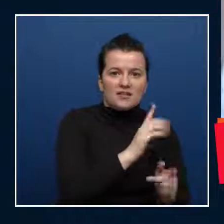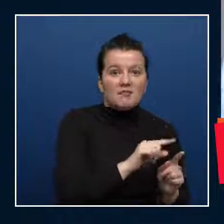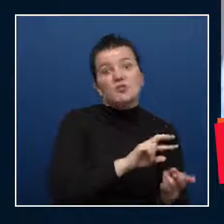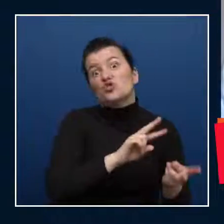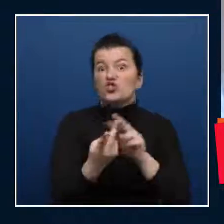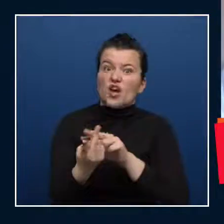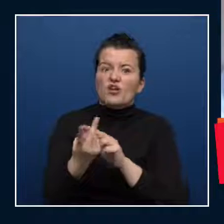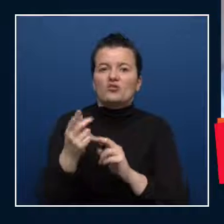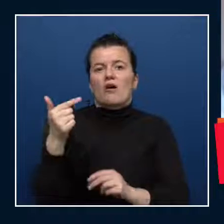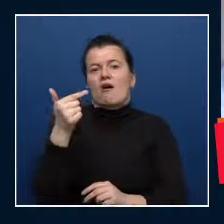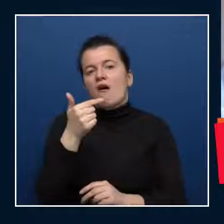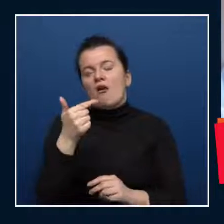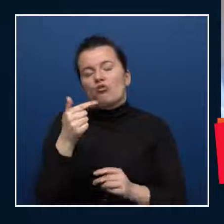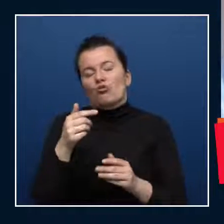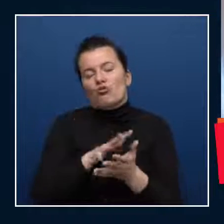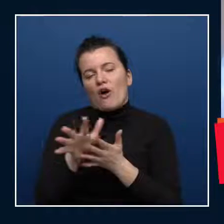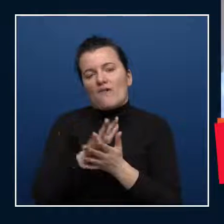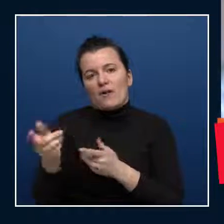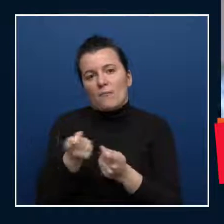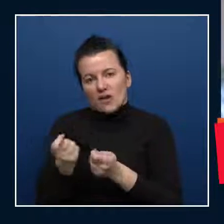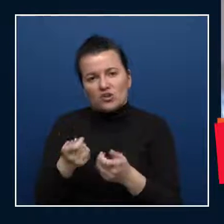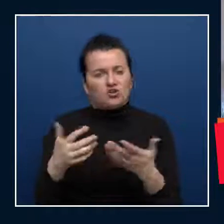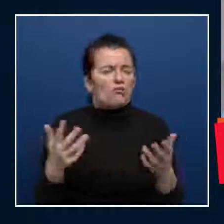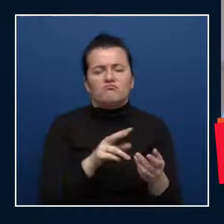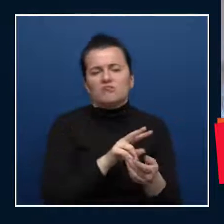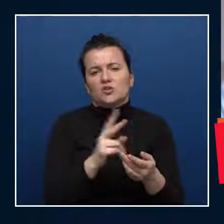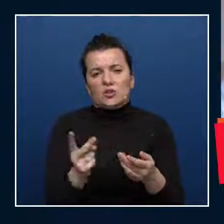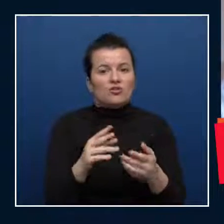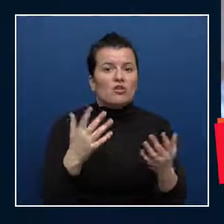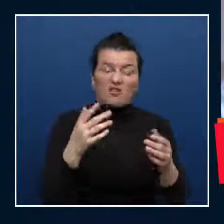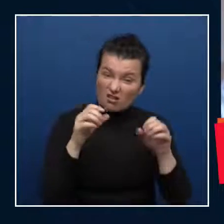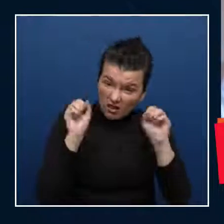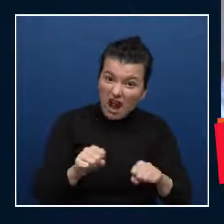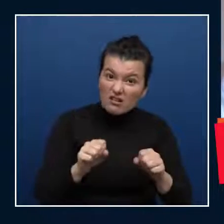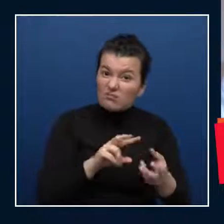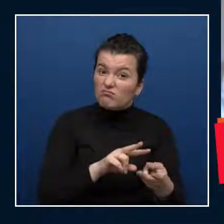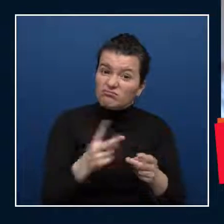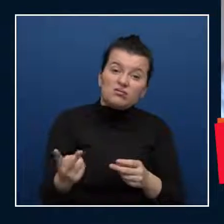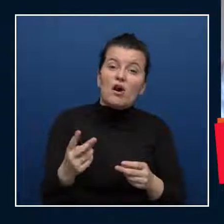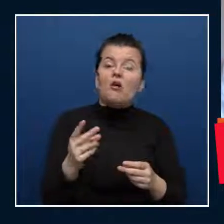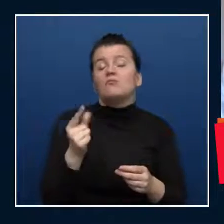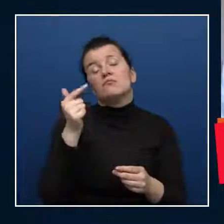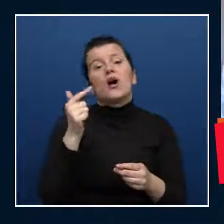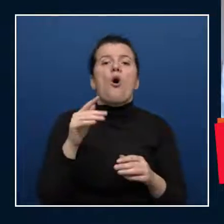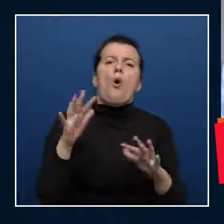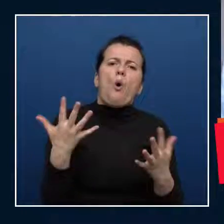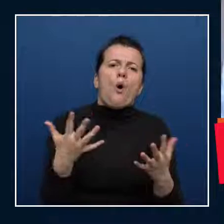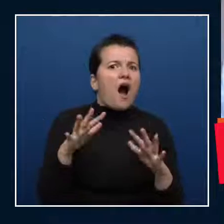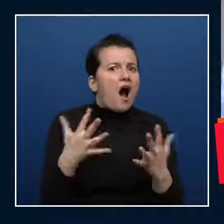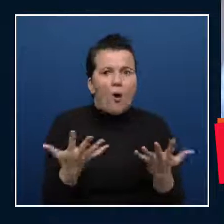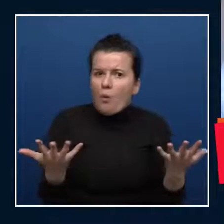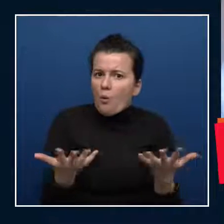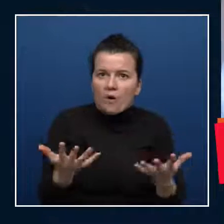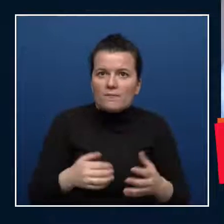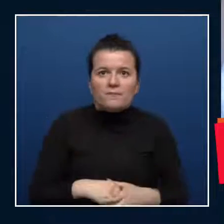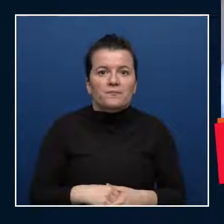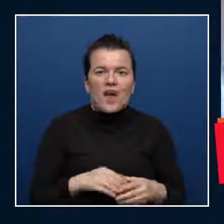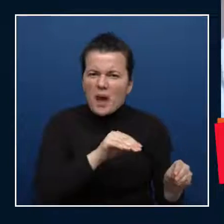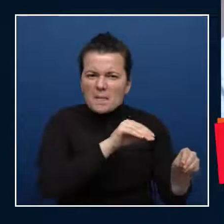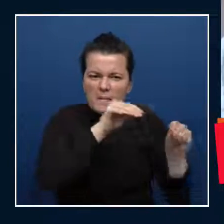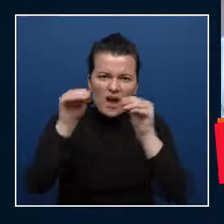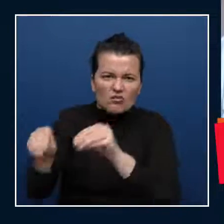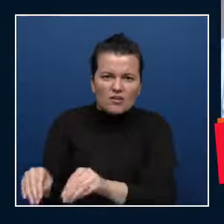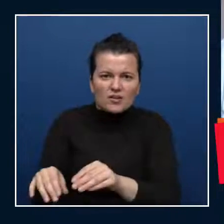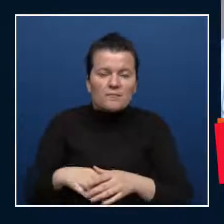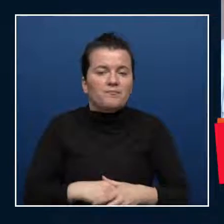or any of the other switches. Is it an easy switch? it will just be like a migration project, a bit like how I was